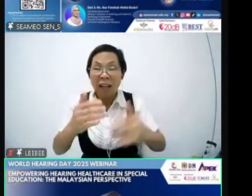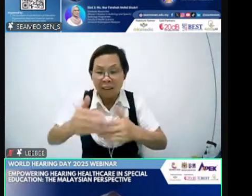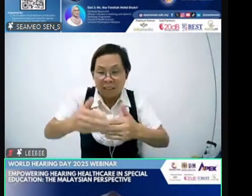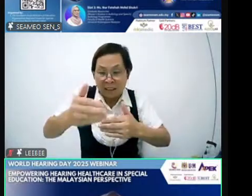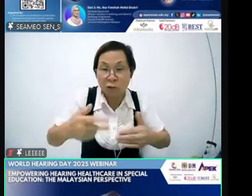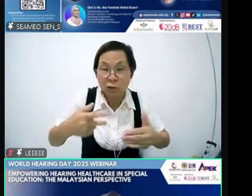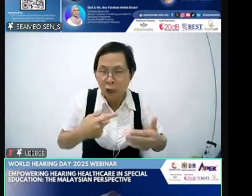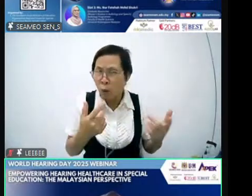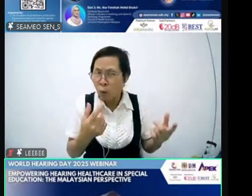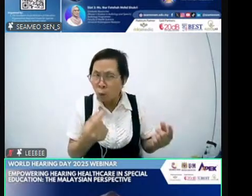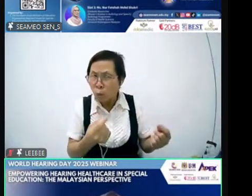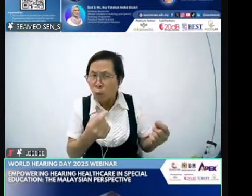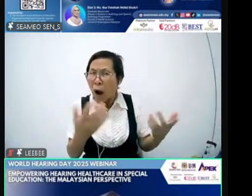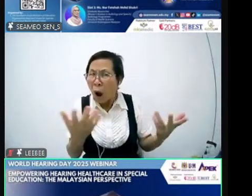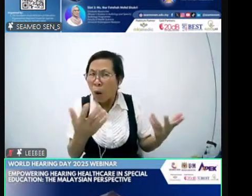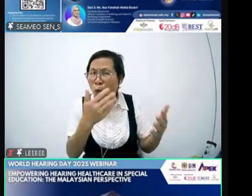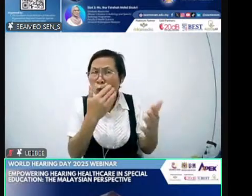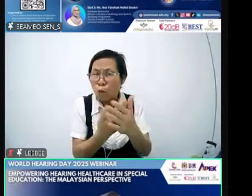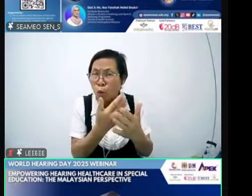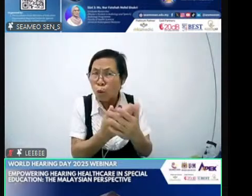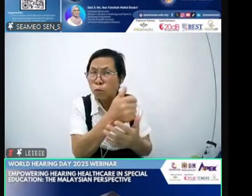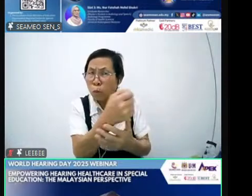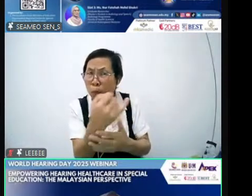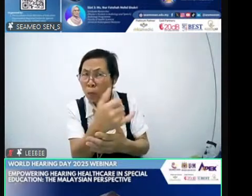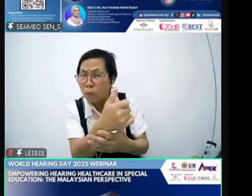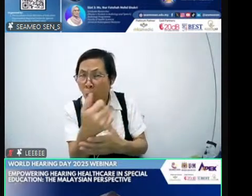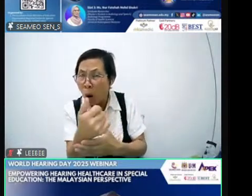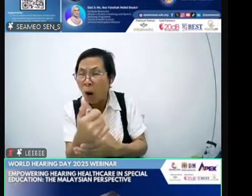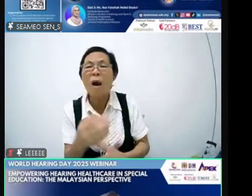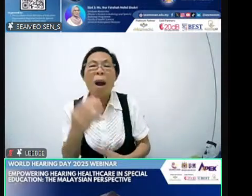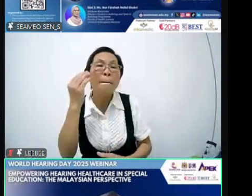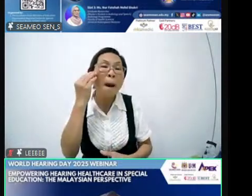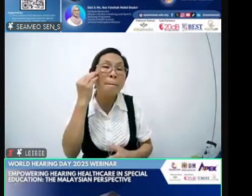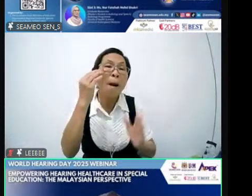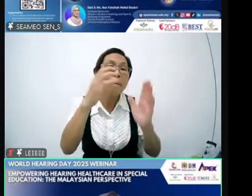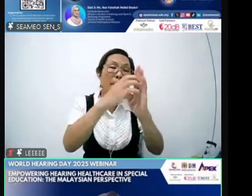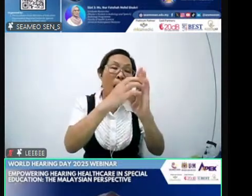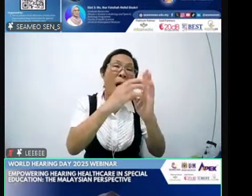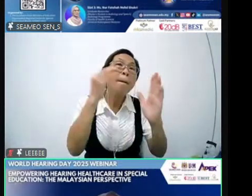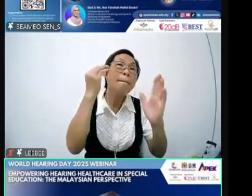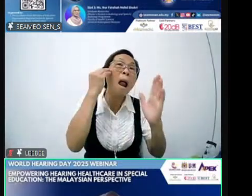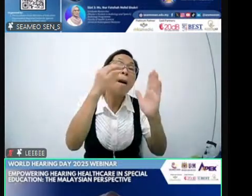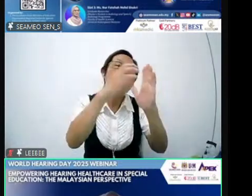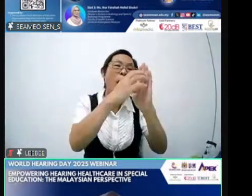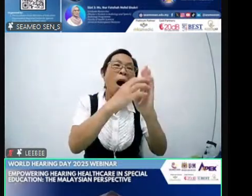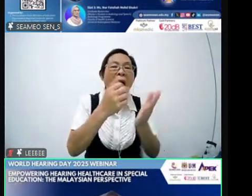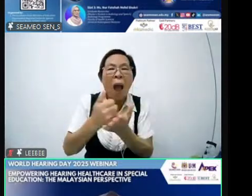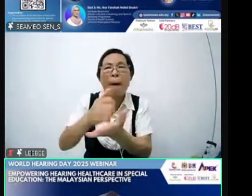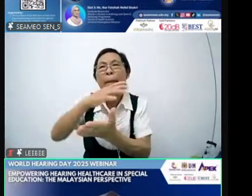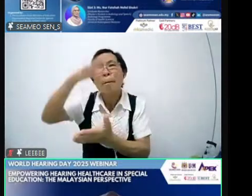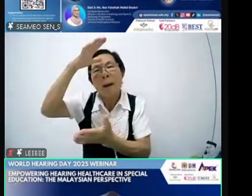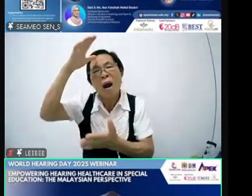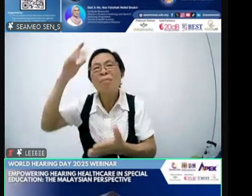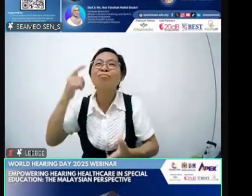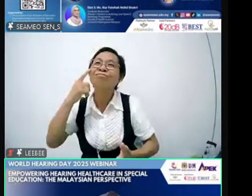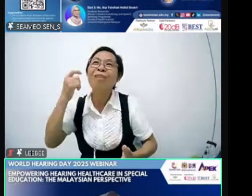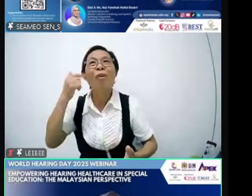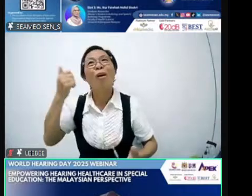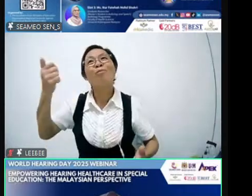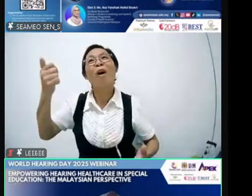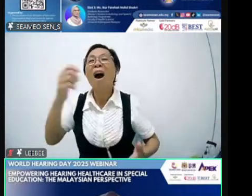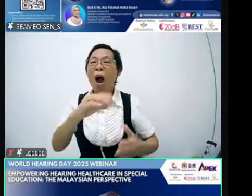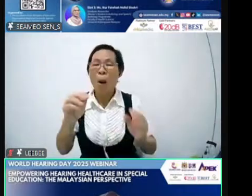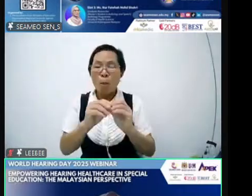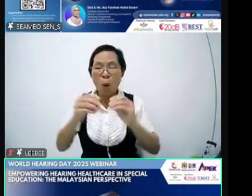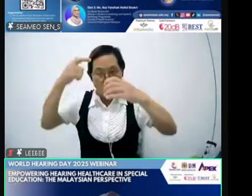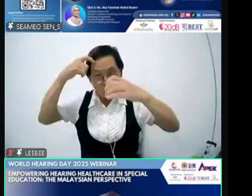actually works in practice. So did the Malay Ham module truly help parents feel more knowledgeable, more confident, and more capable